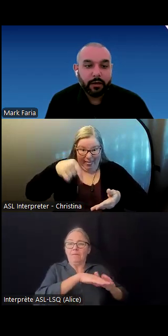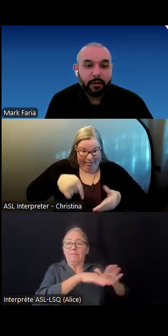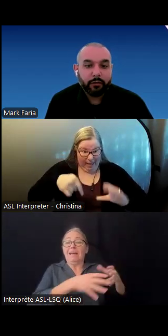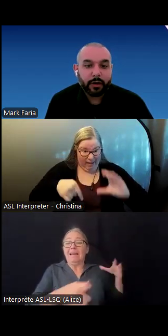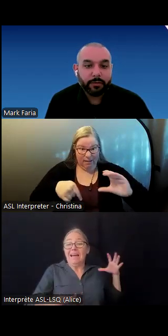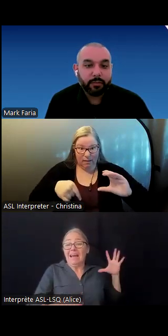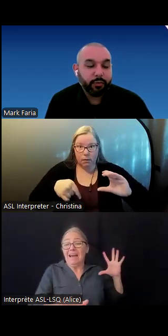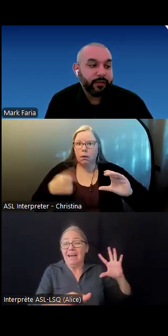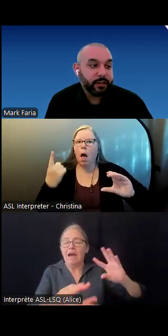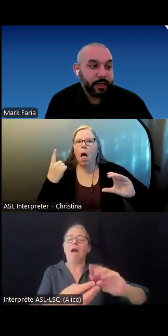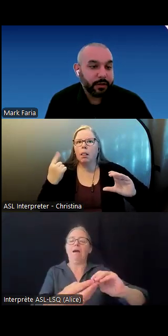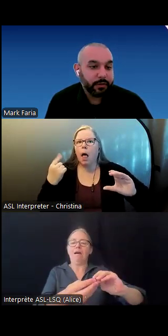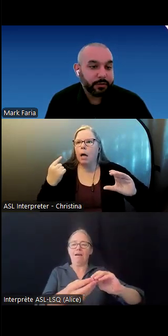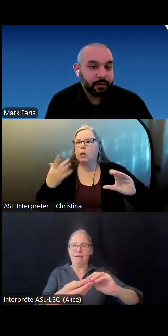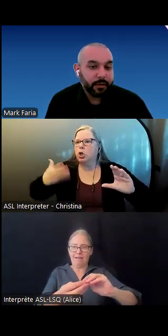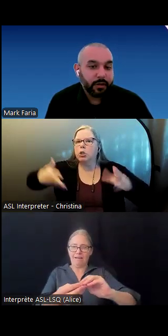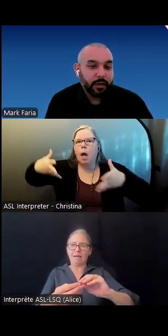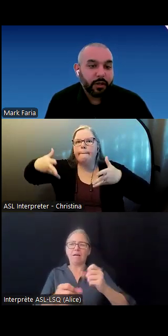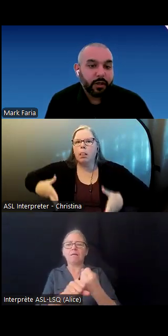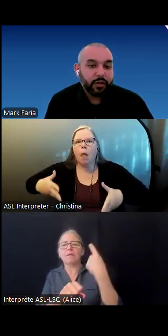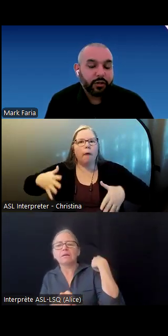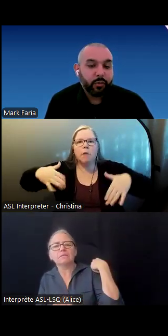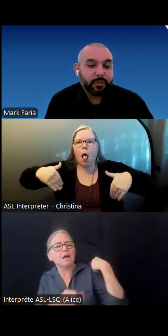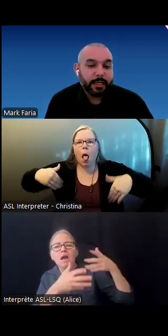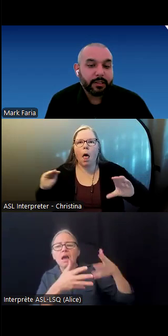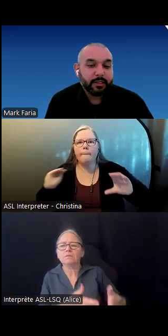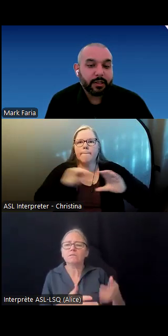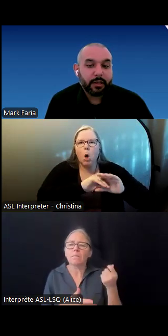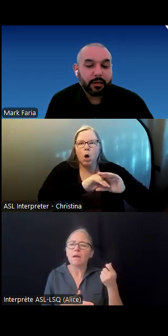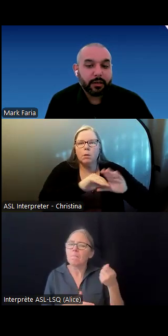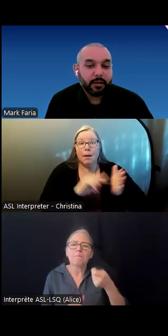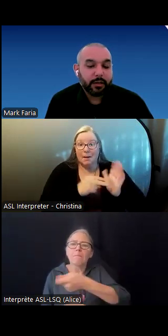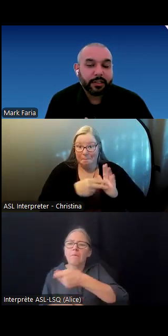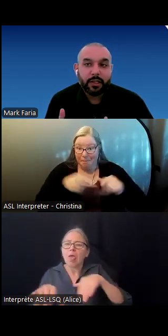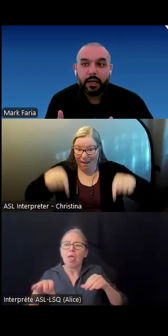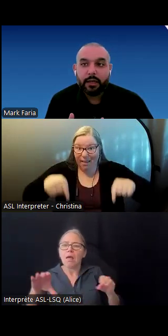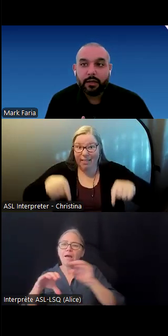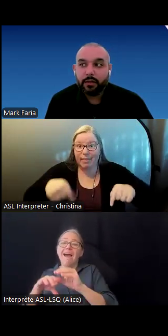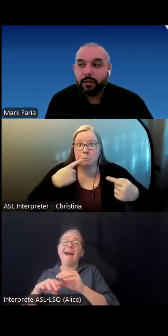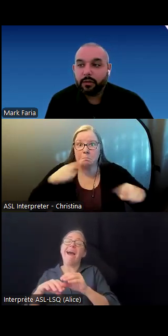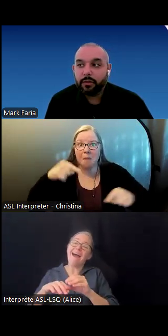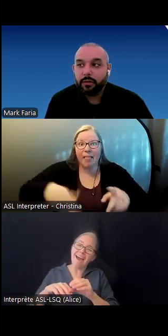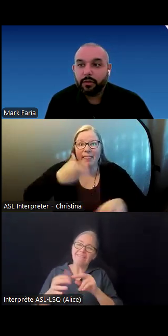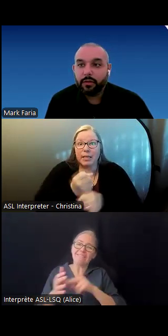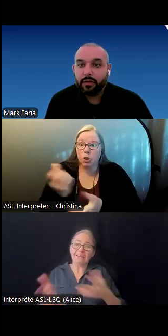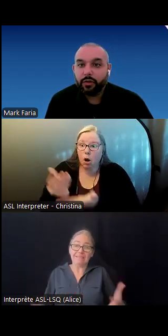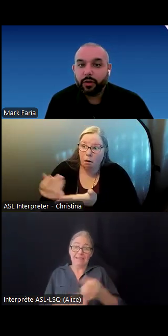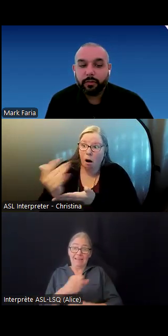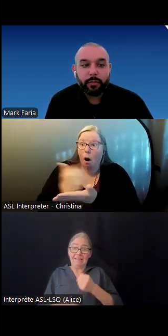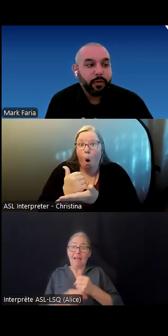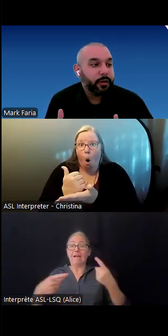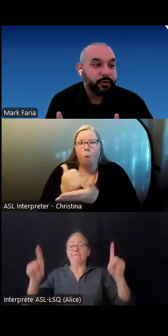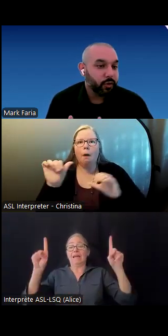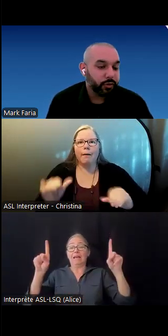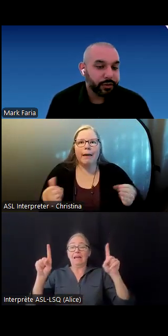bond for up to the previous 10 years. So, which means, let's say